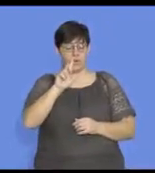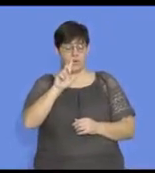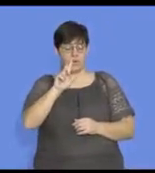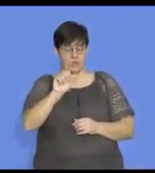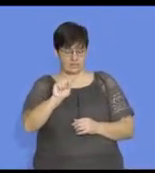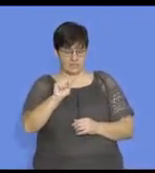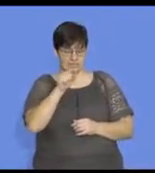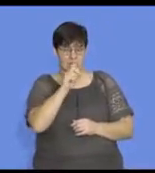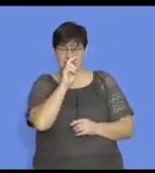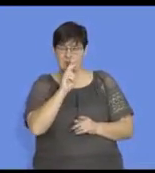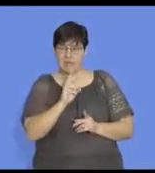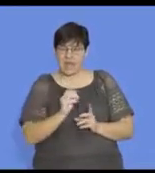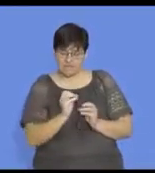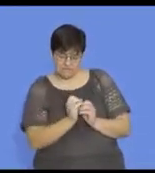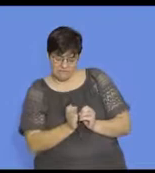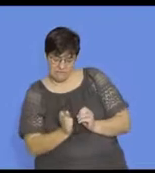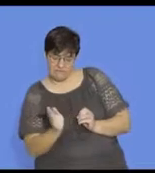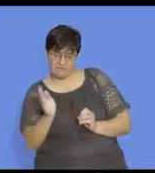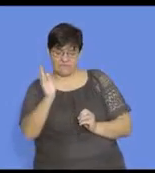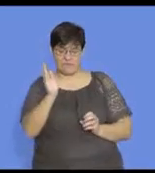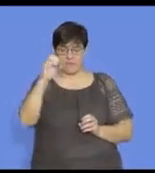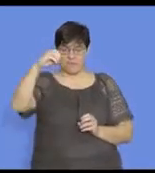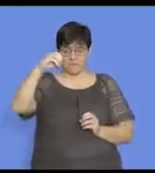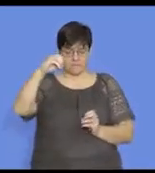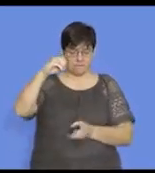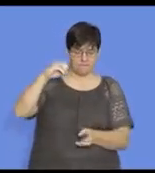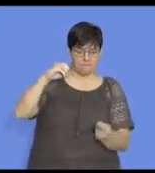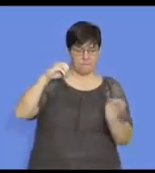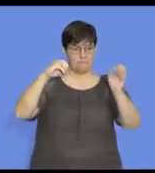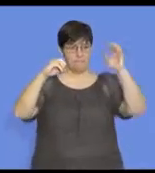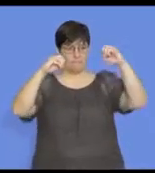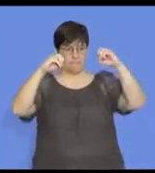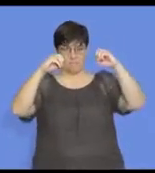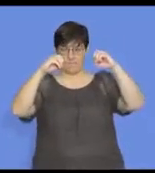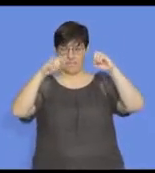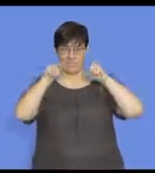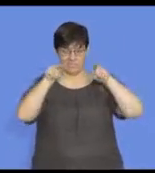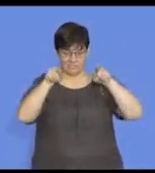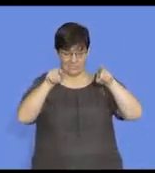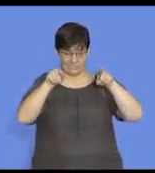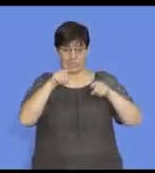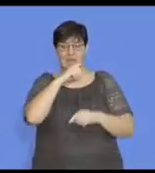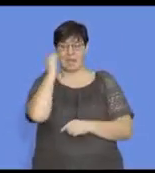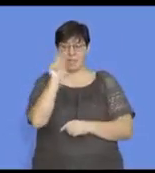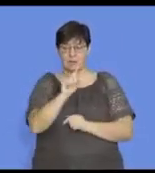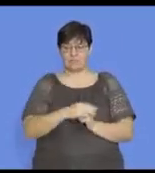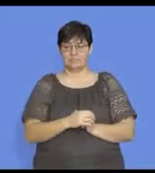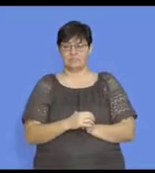long stalks with something at the end. Right. This is called the filament,